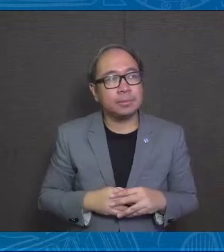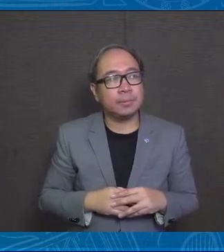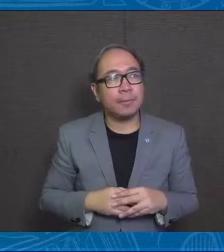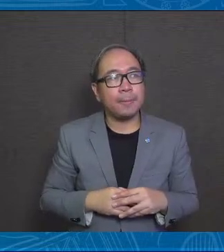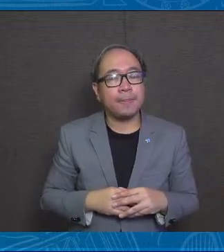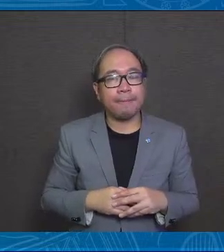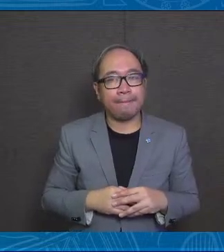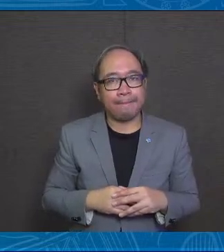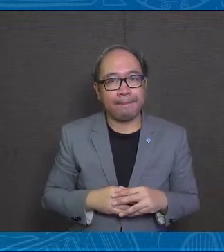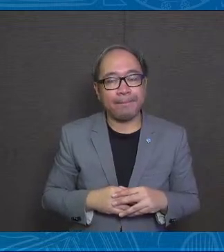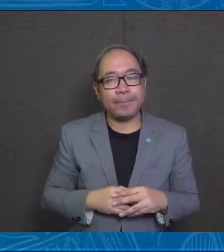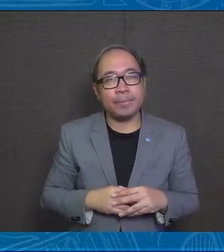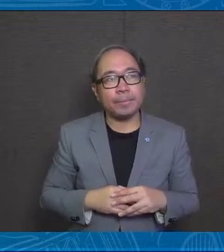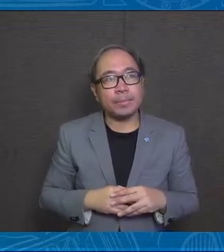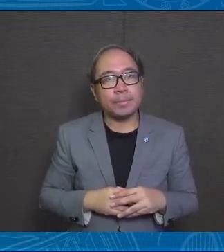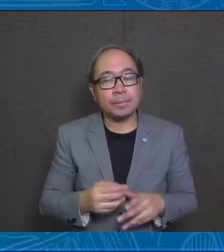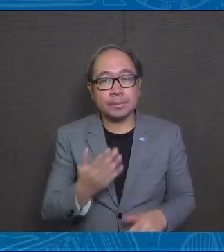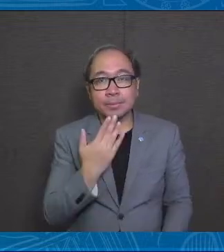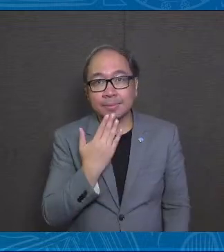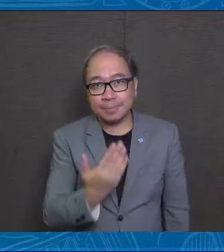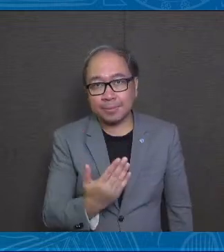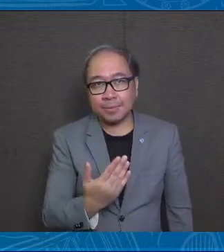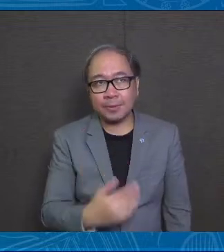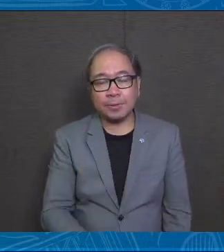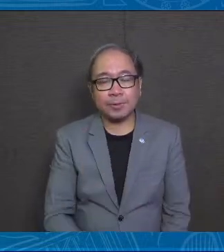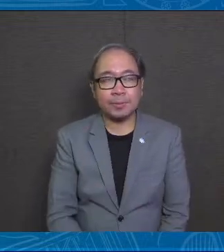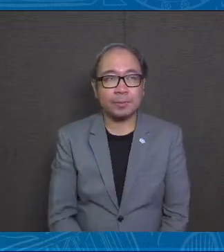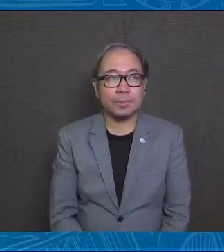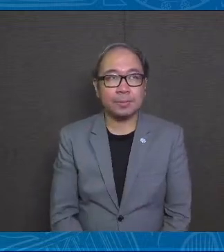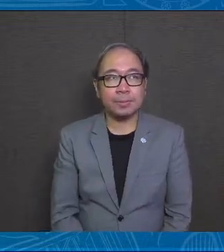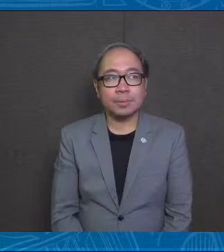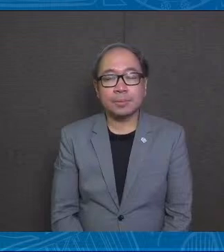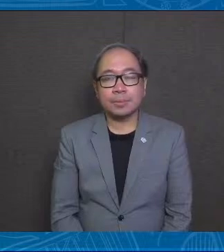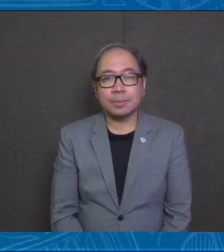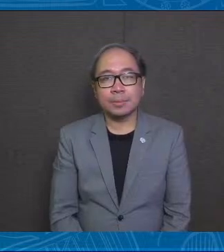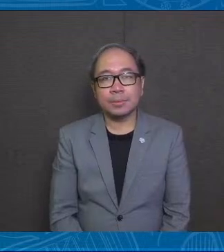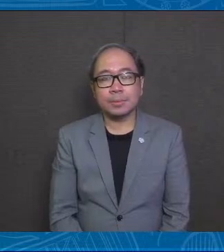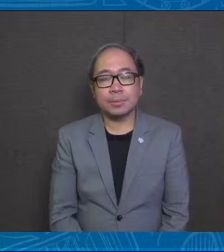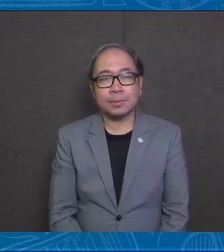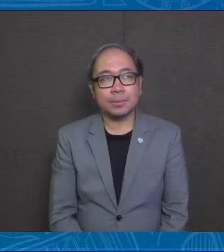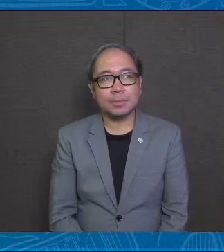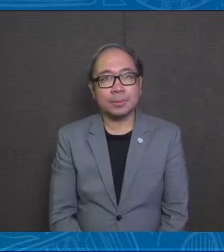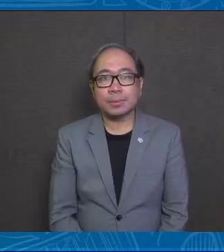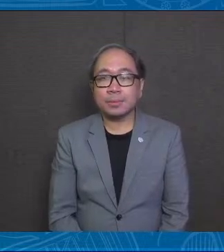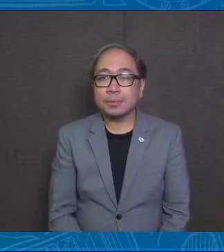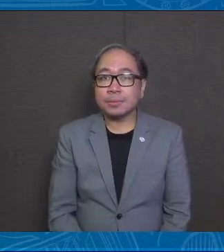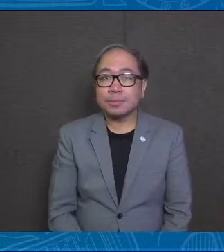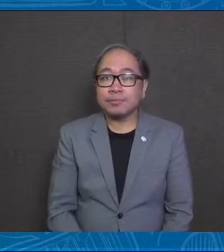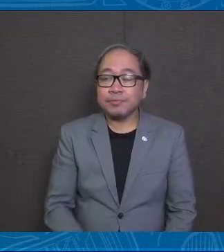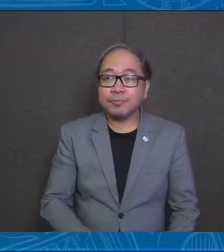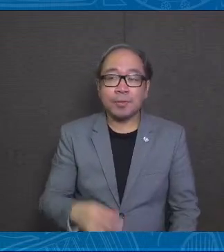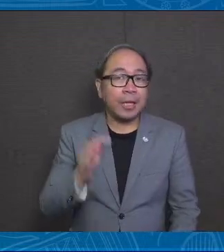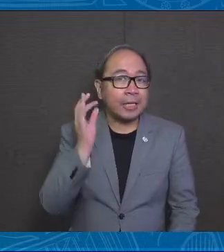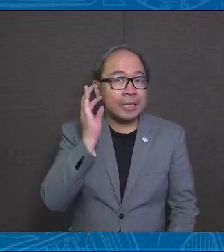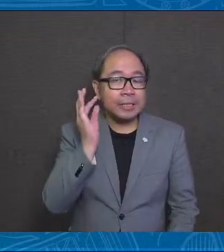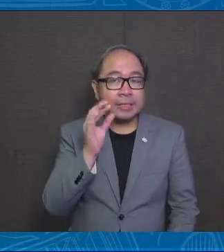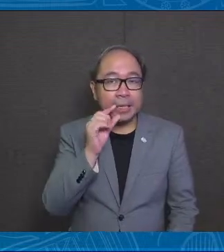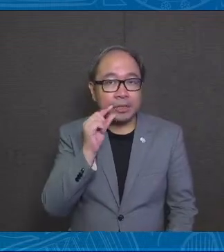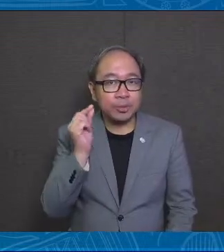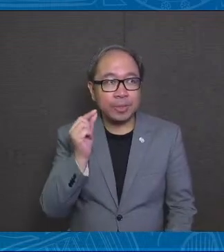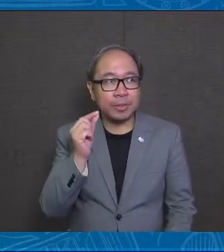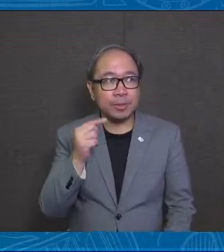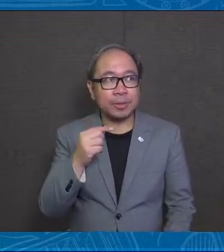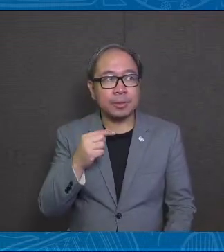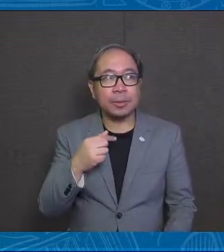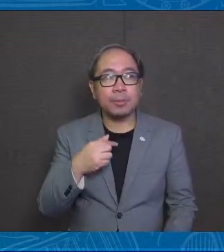Thank you, Mr. Morrissey, and also distinguished guests, ladies and gentlemen. This is my